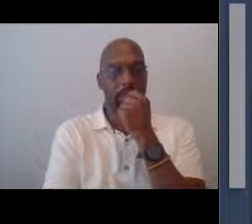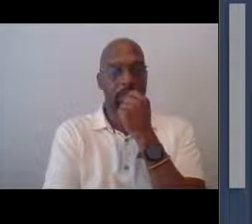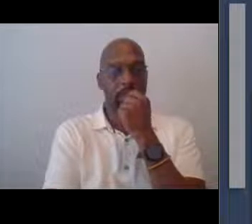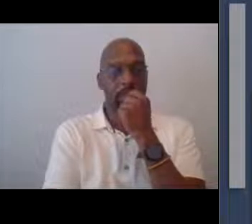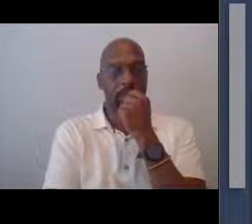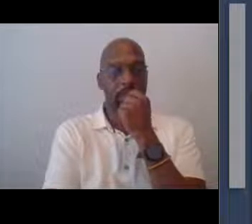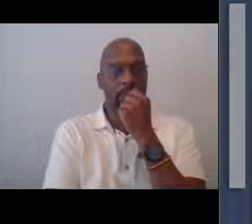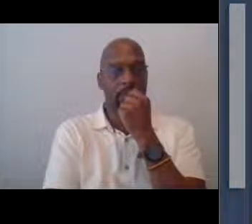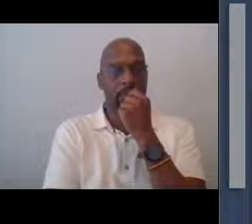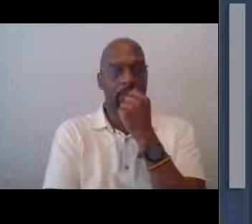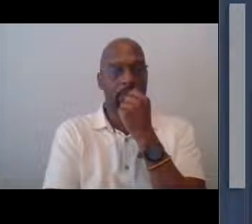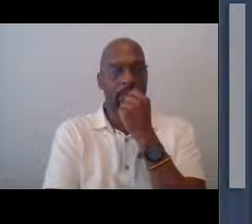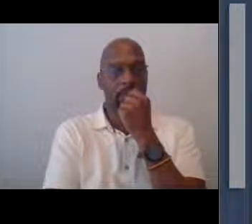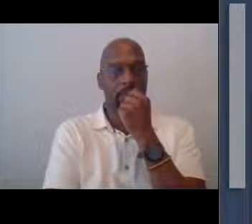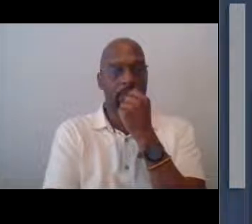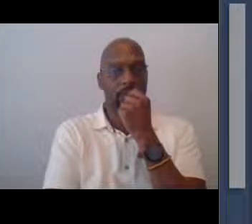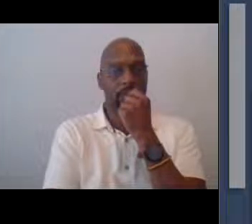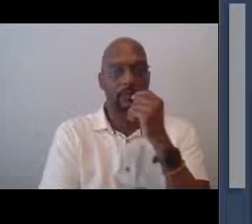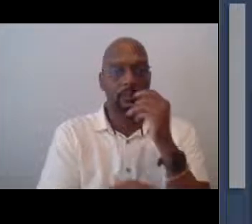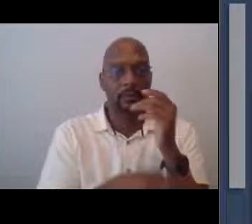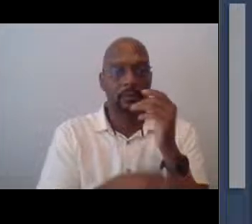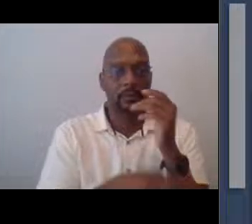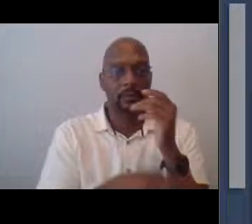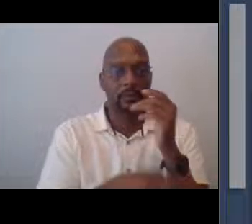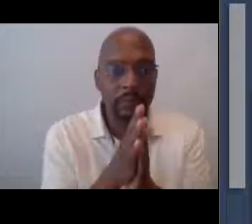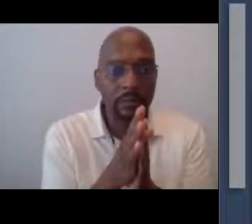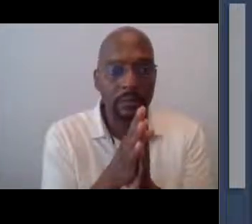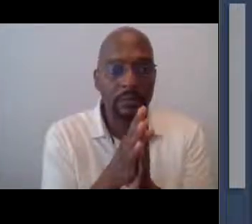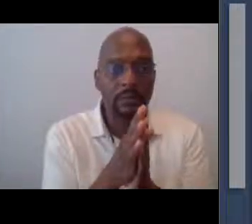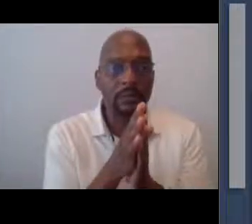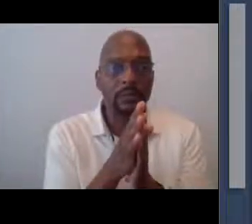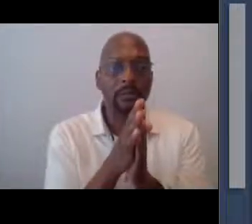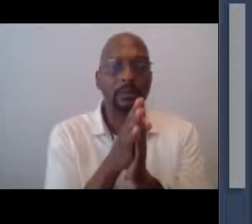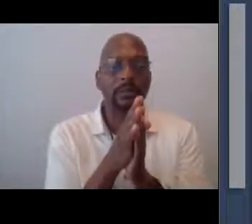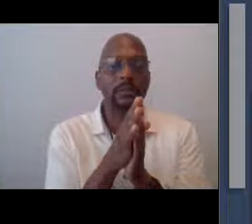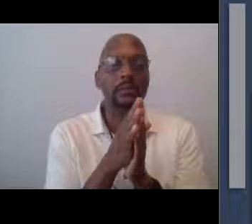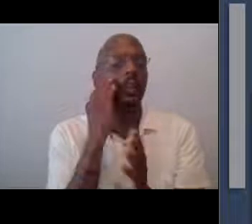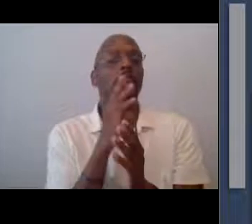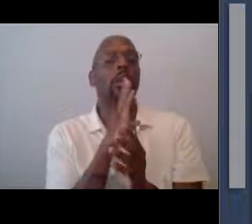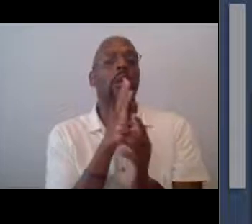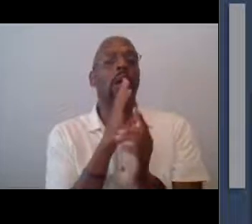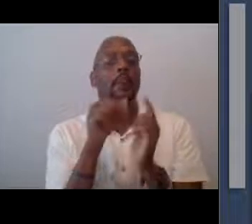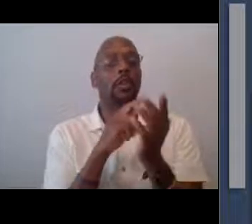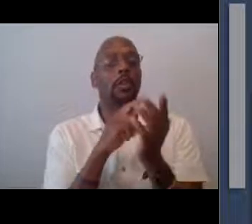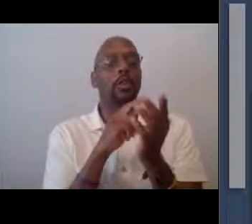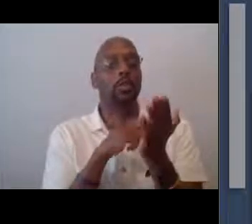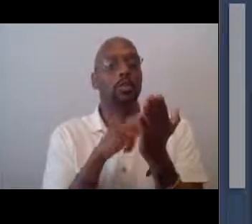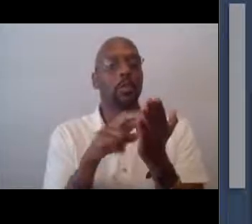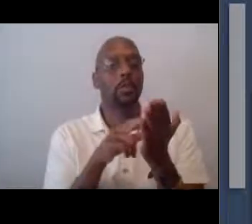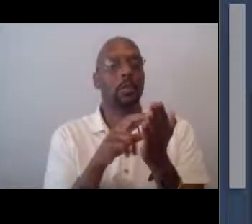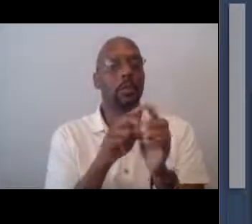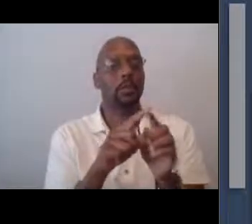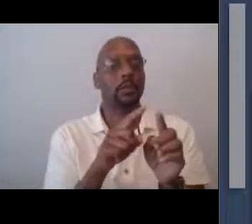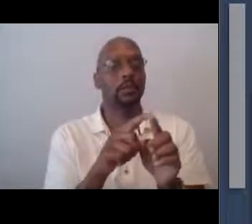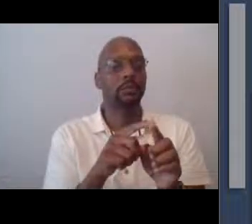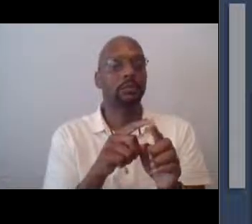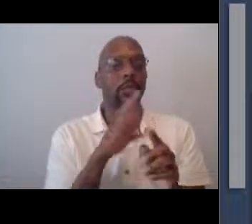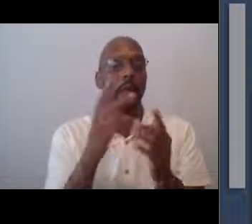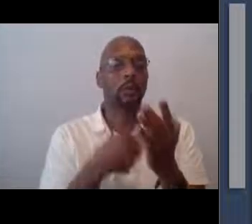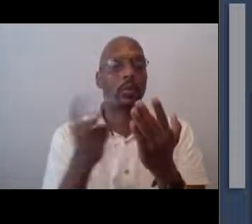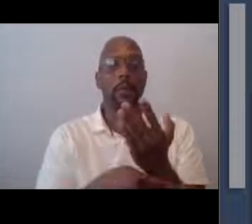commend you for leaning in on Justice 40. And we're going to hear a little bit more, but this is such an important program, and we